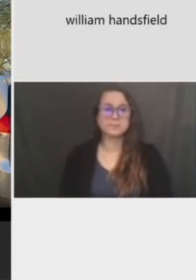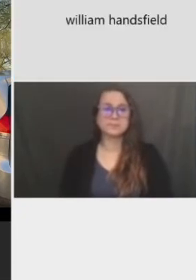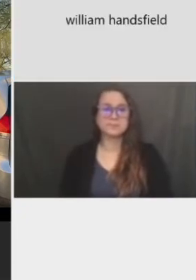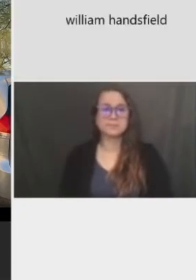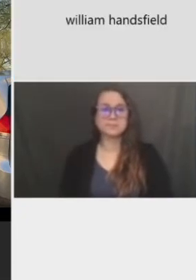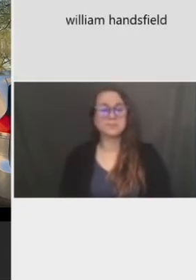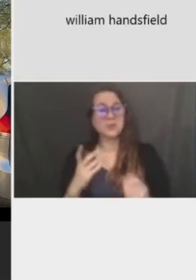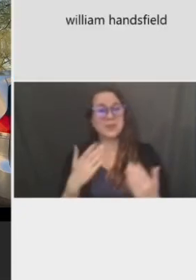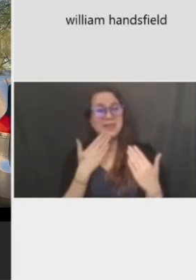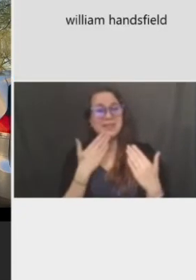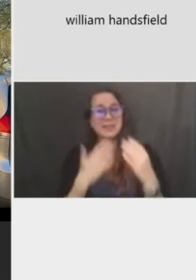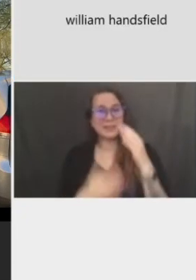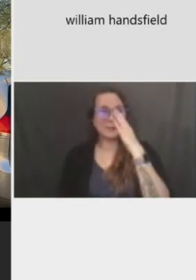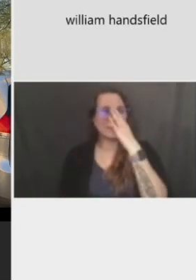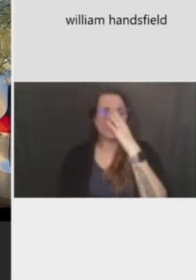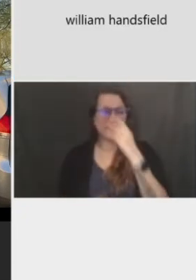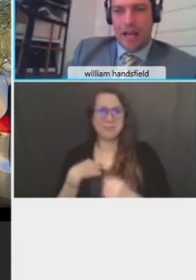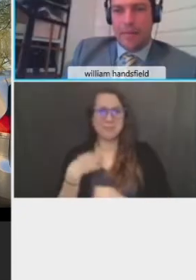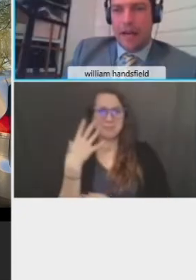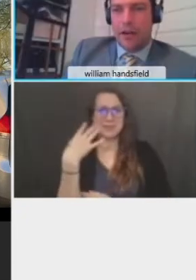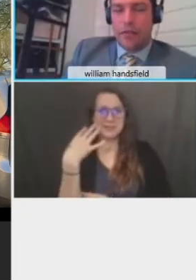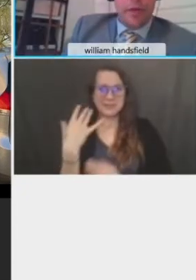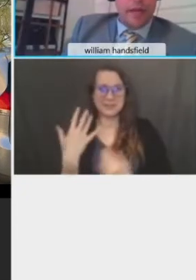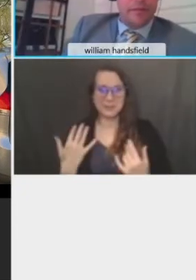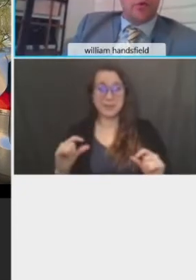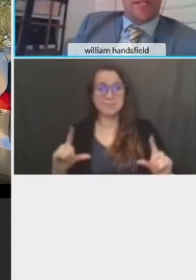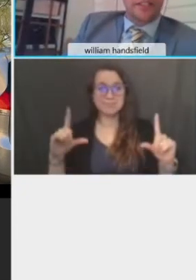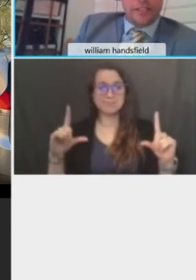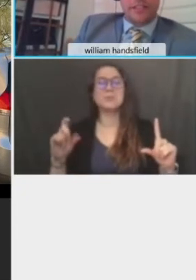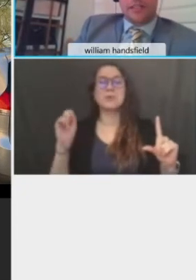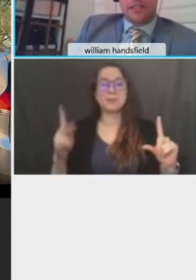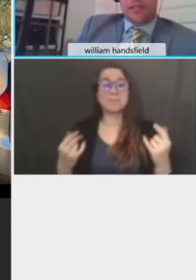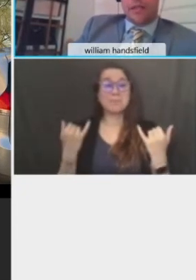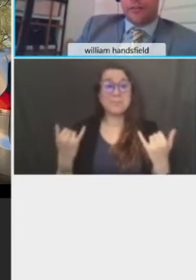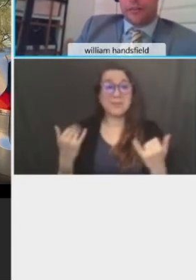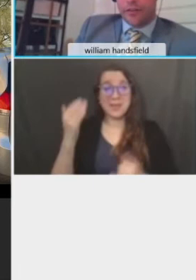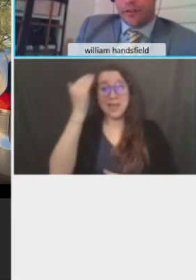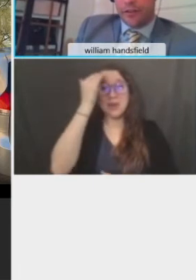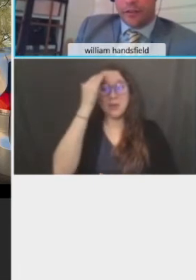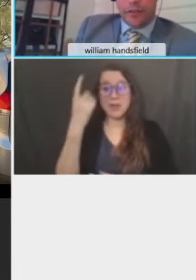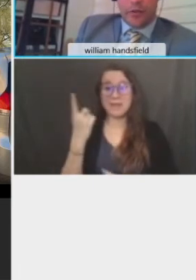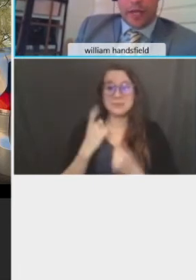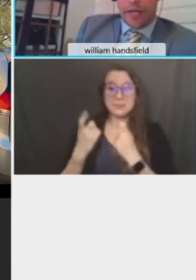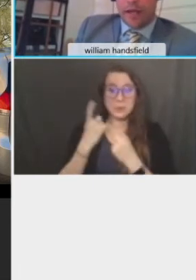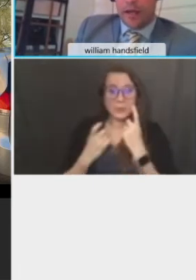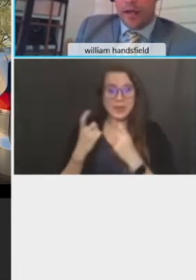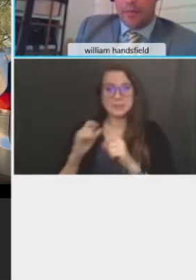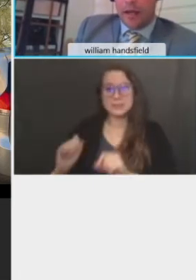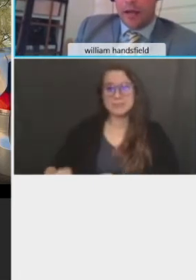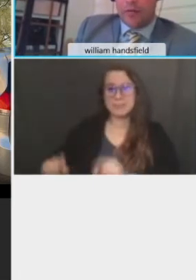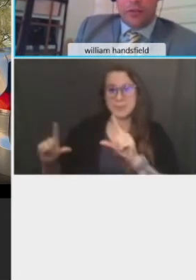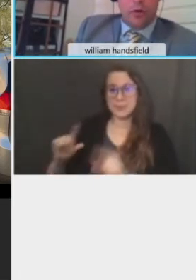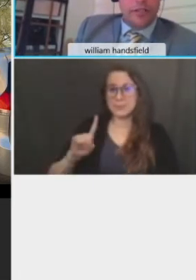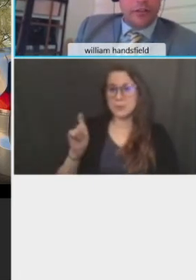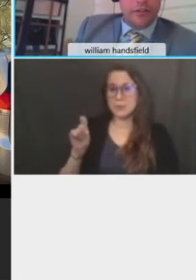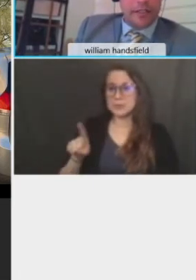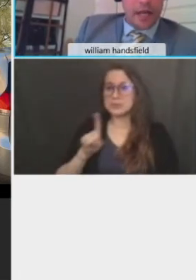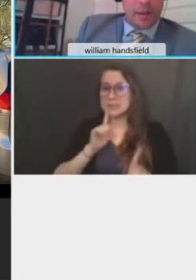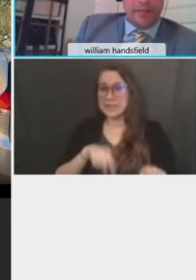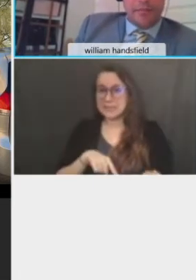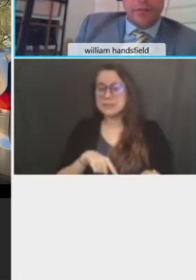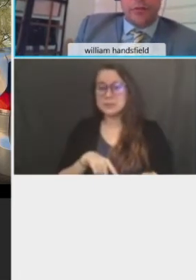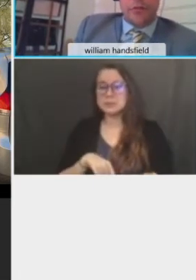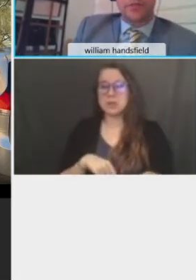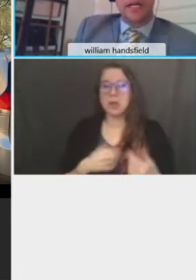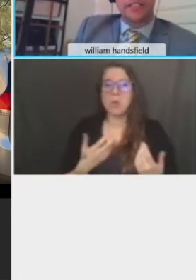Thank you, Drew, while my video catches up. And I know that we have some questions coming in through the Q&A. I was going to direct